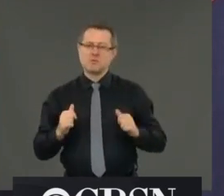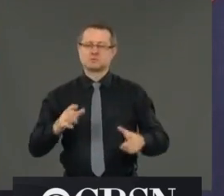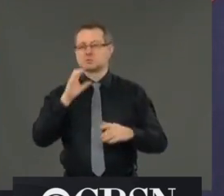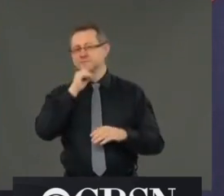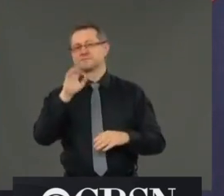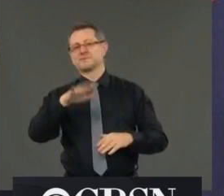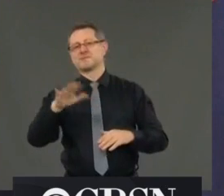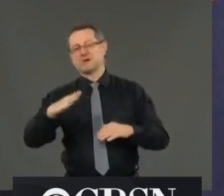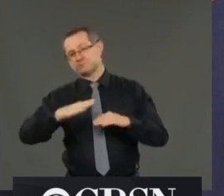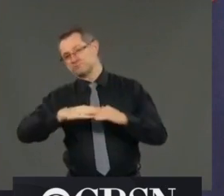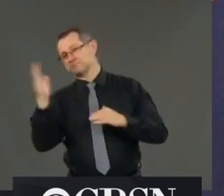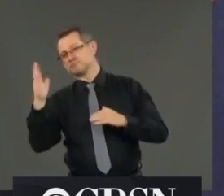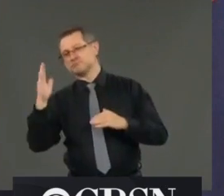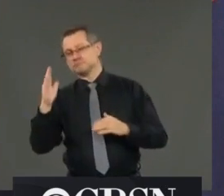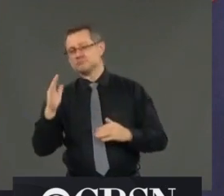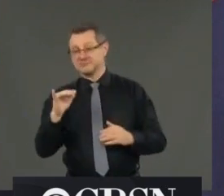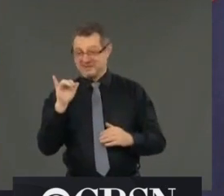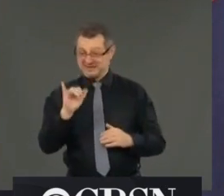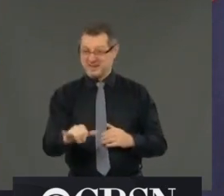are asymptomatic.